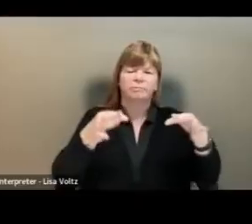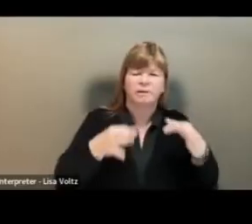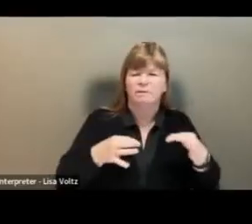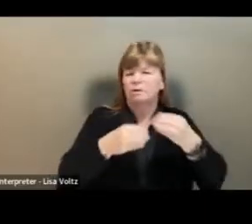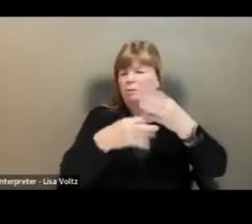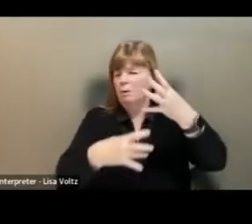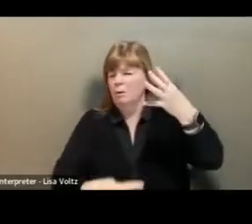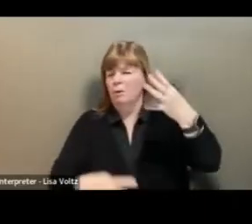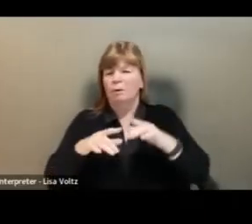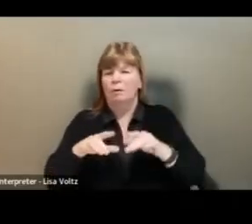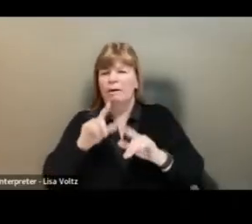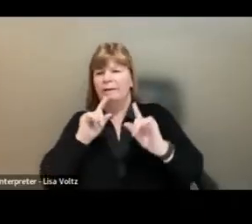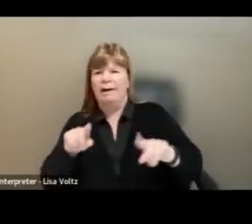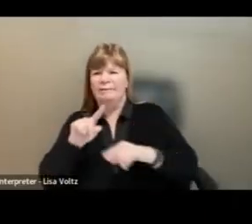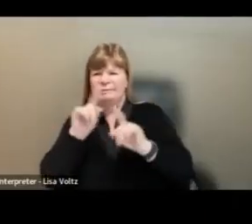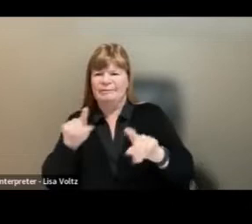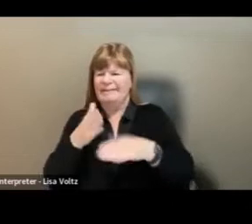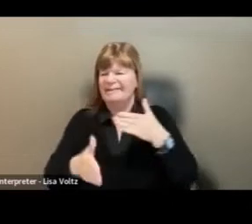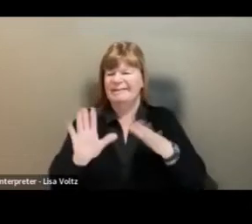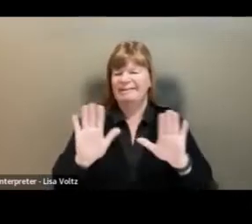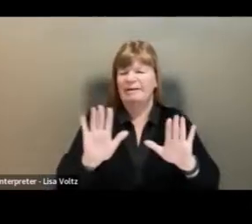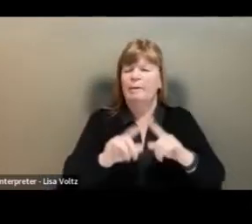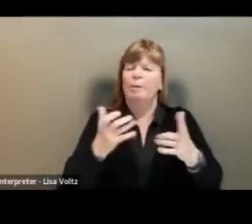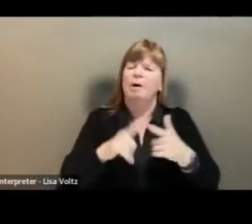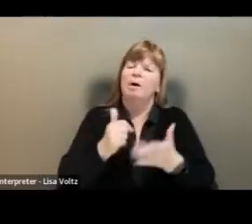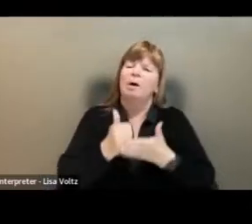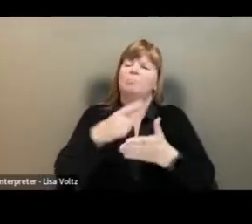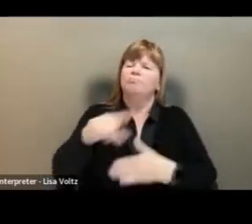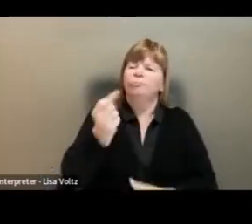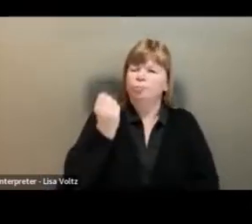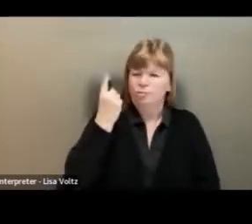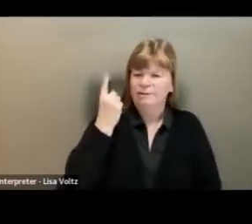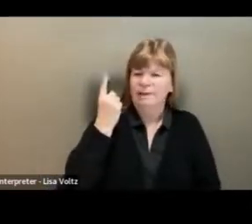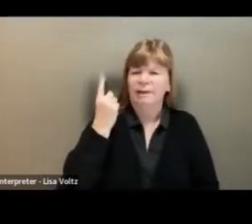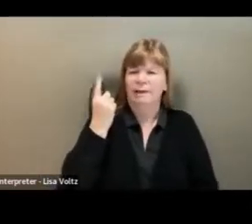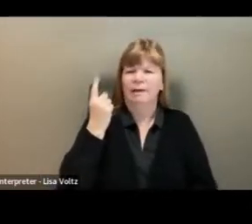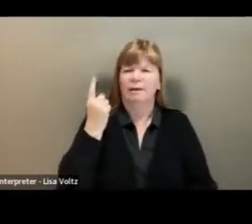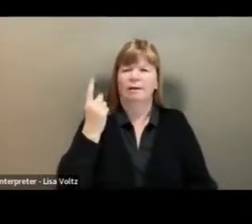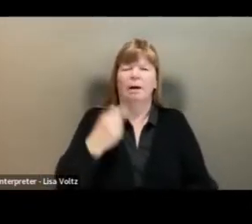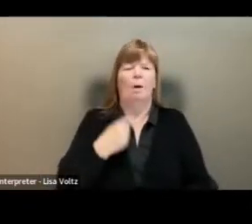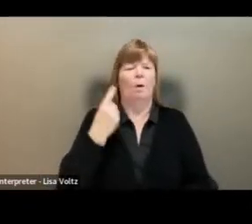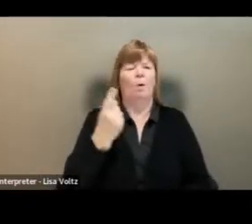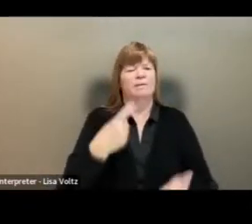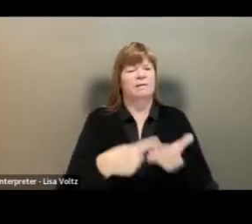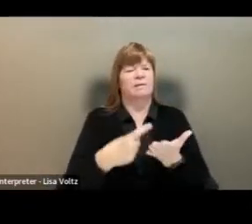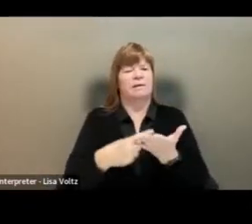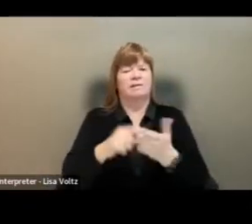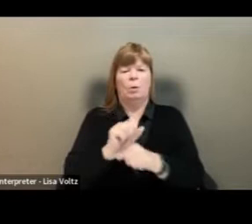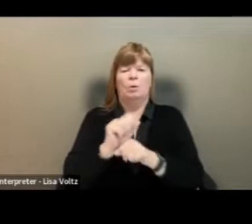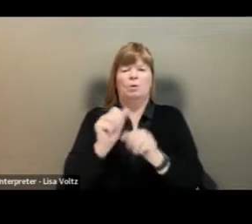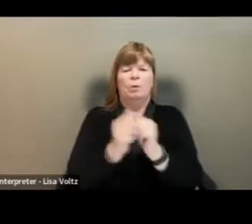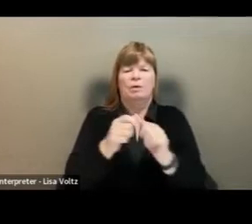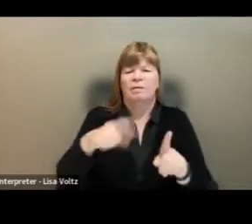us understand, I think that I always talk about working with domestic violence being an